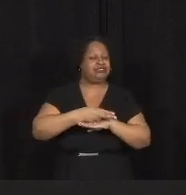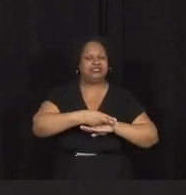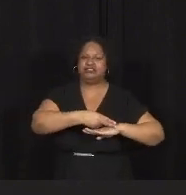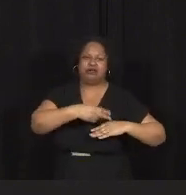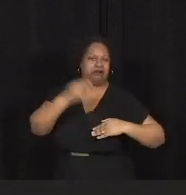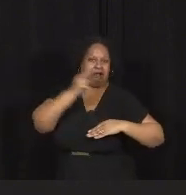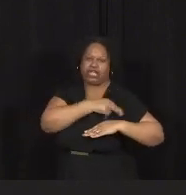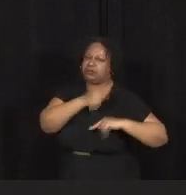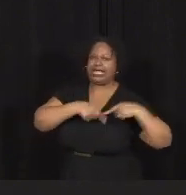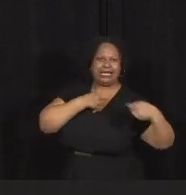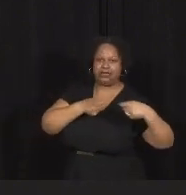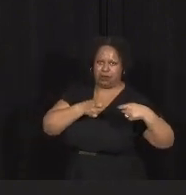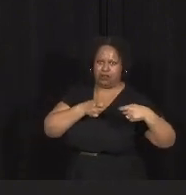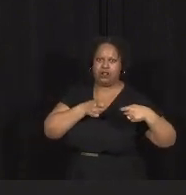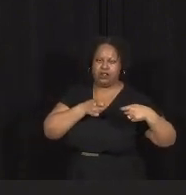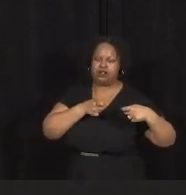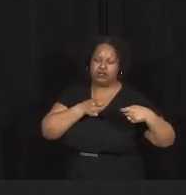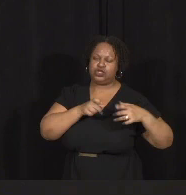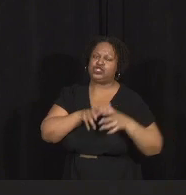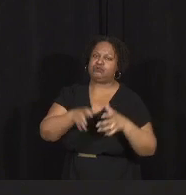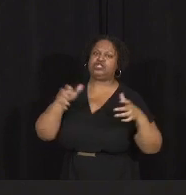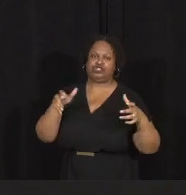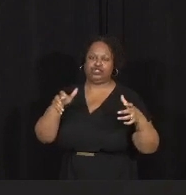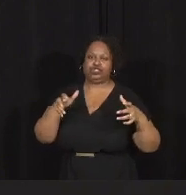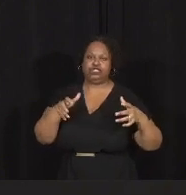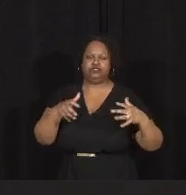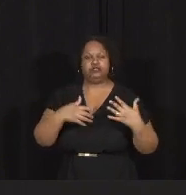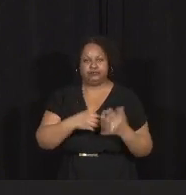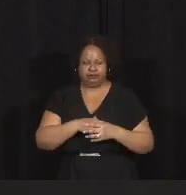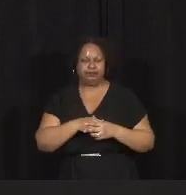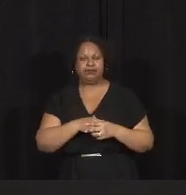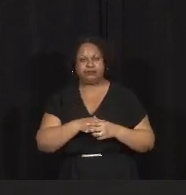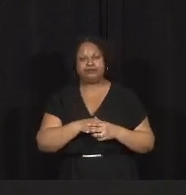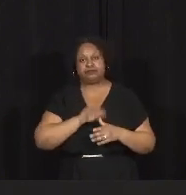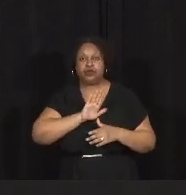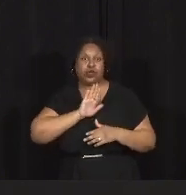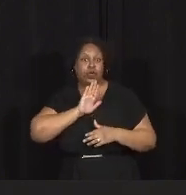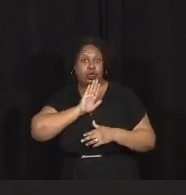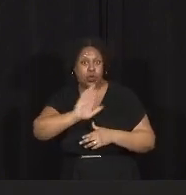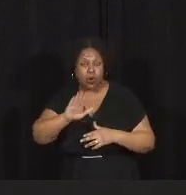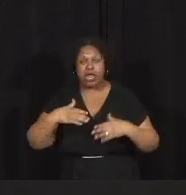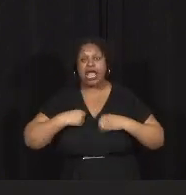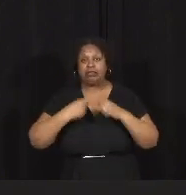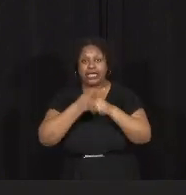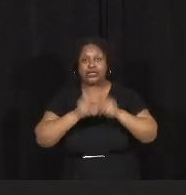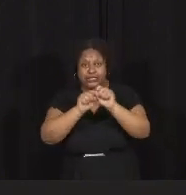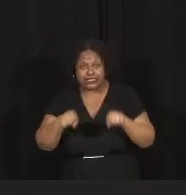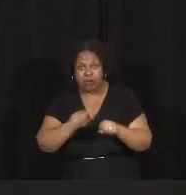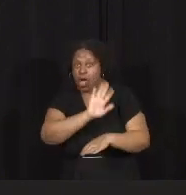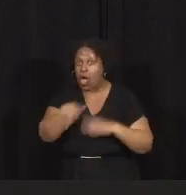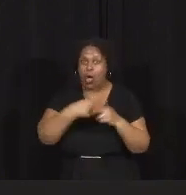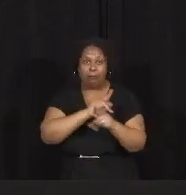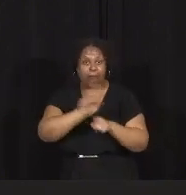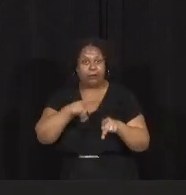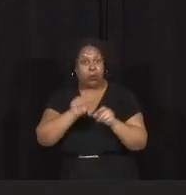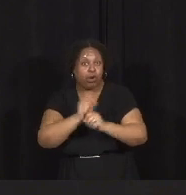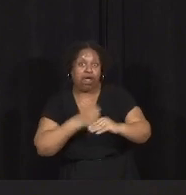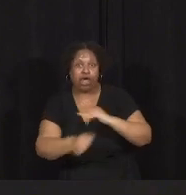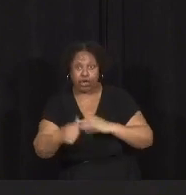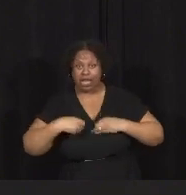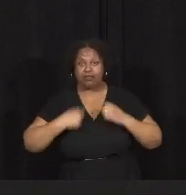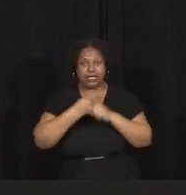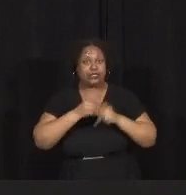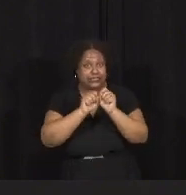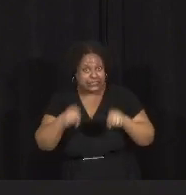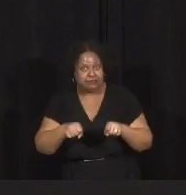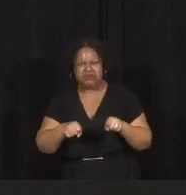system, your healthcare system, all of our wonderful people who work in it, we are trying everything we can to continue to